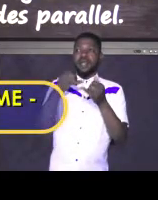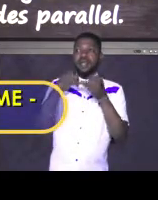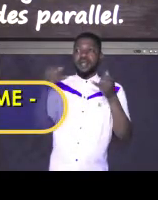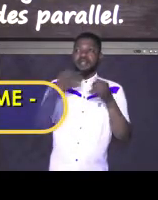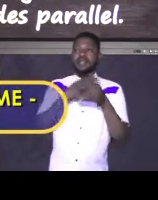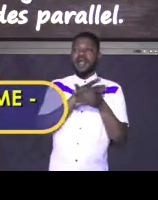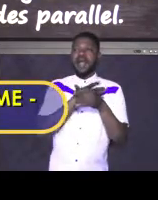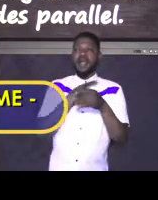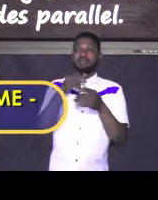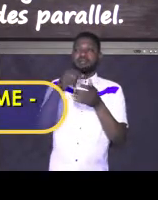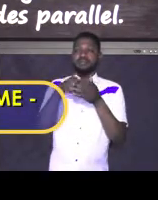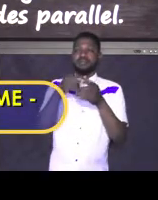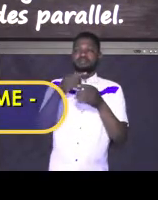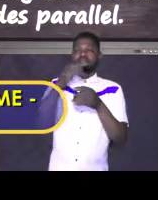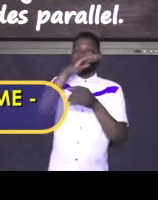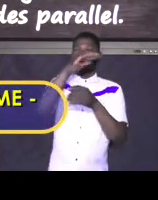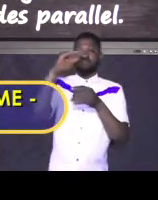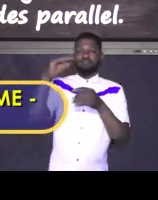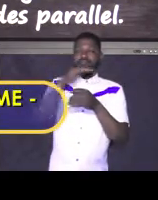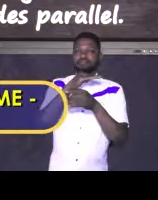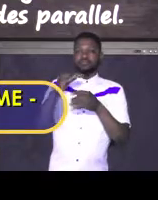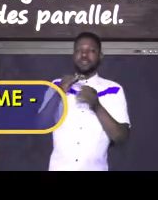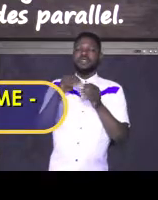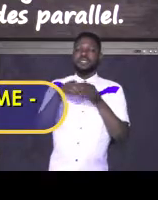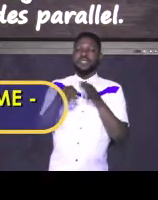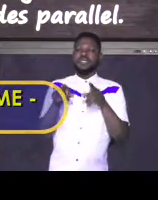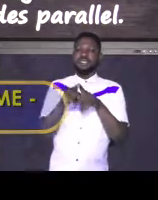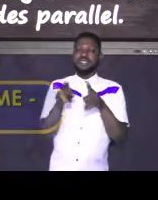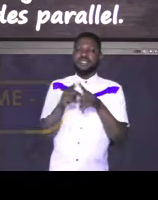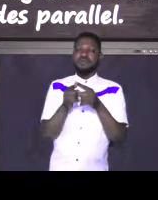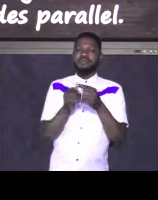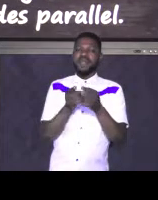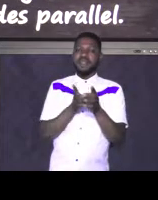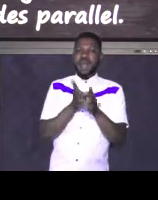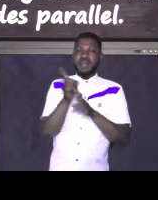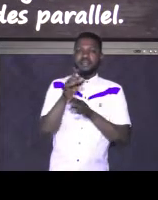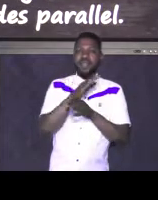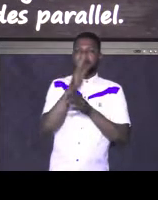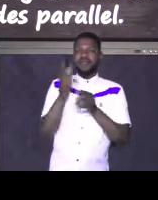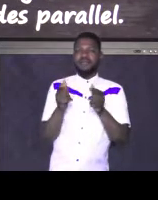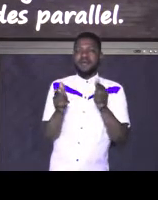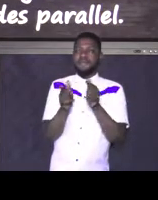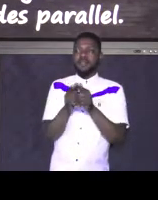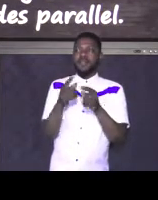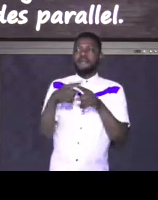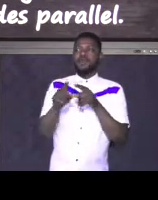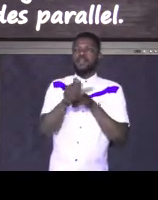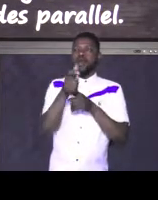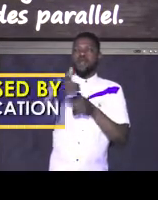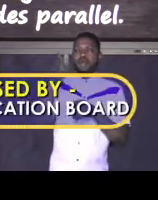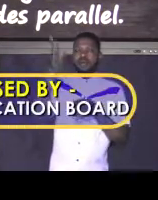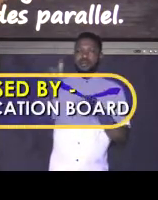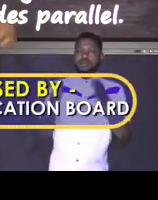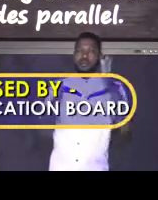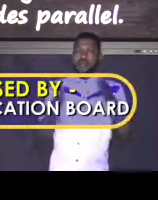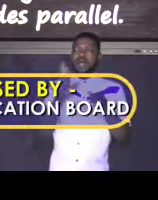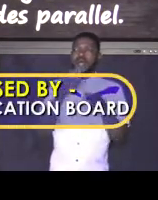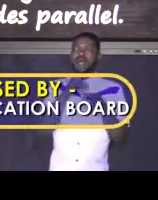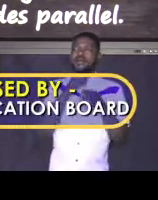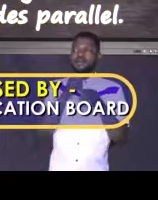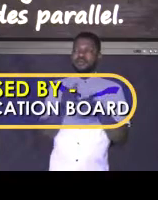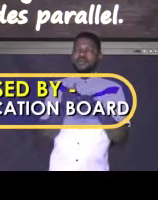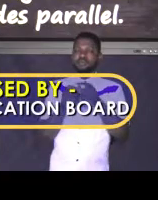and this line, they are parallel. That means they go in the same direction and they will never meet. but the other pair of opposite sides are